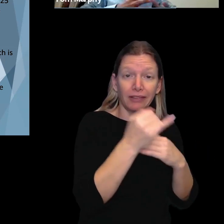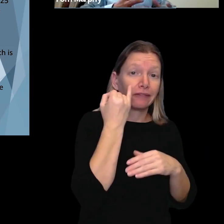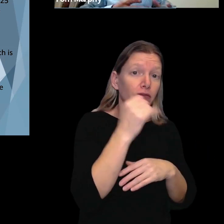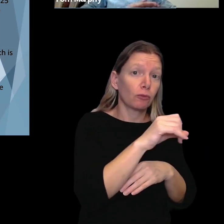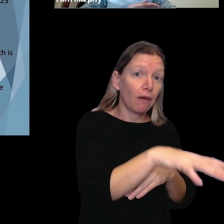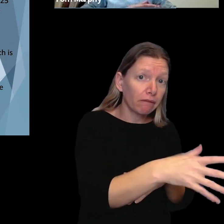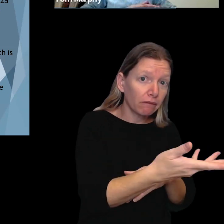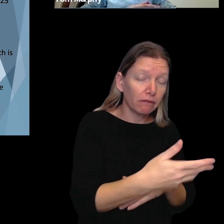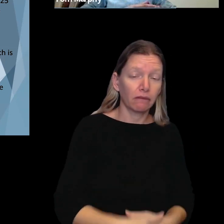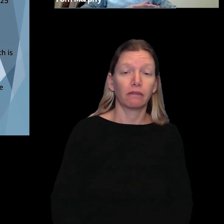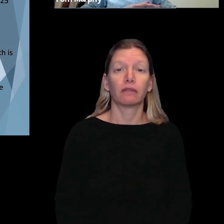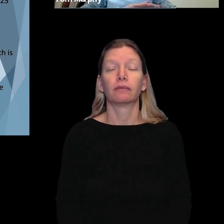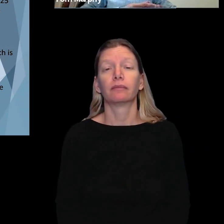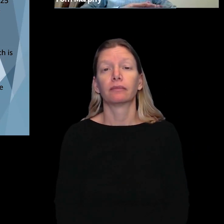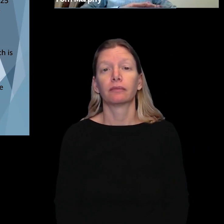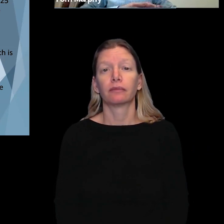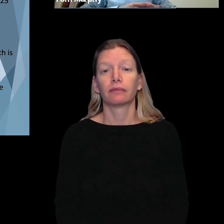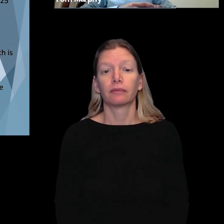that location is accessible.